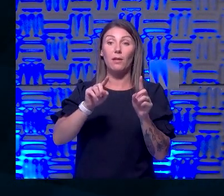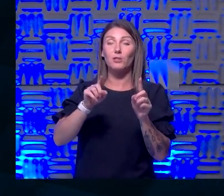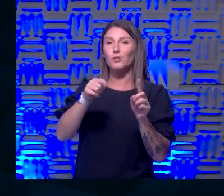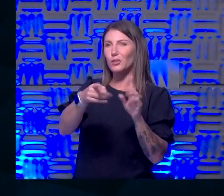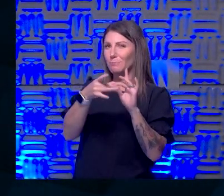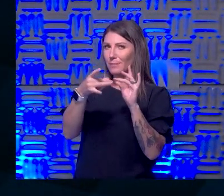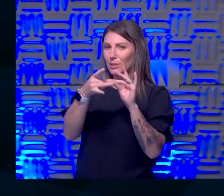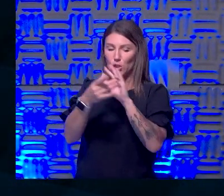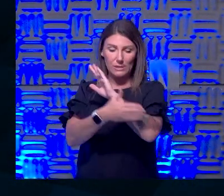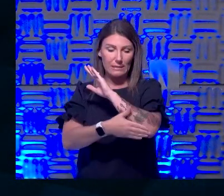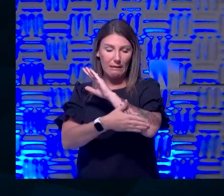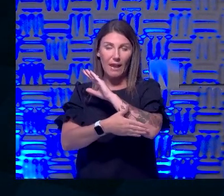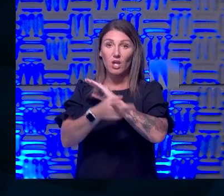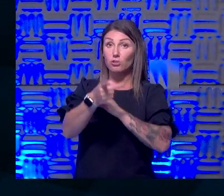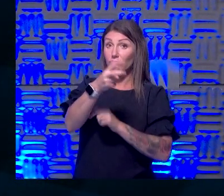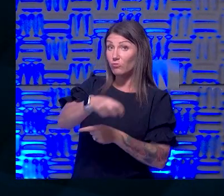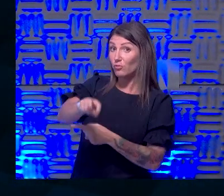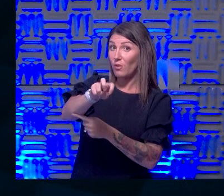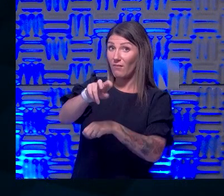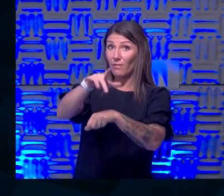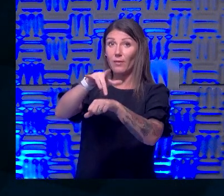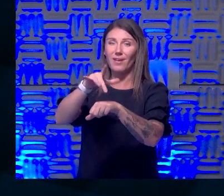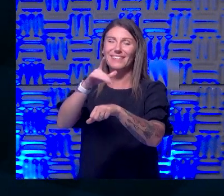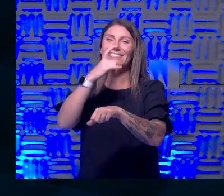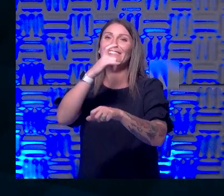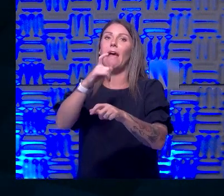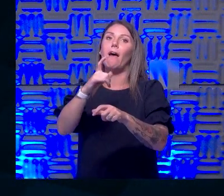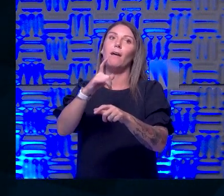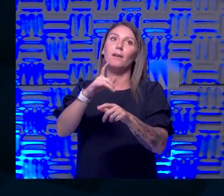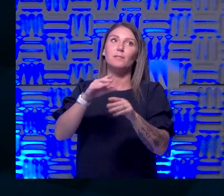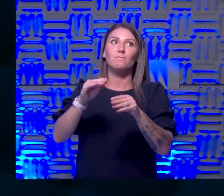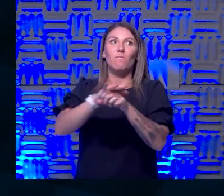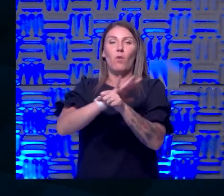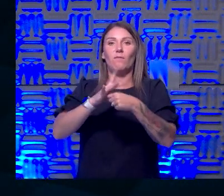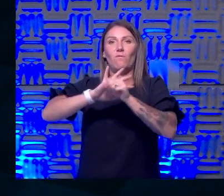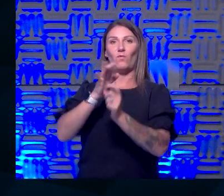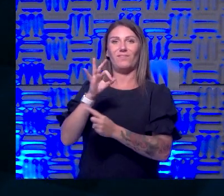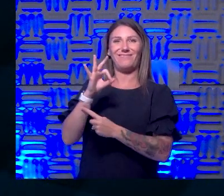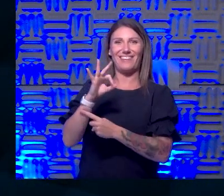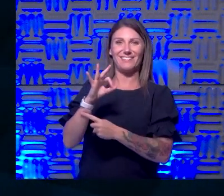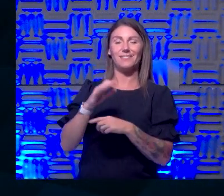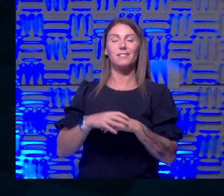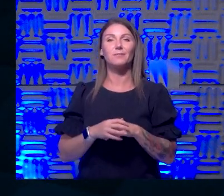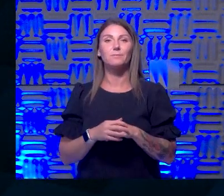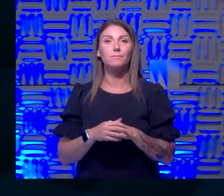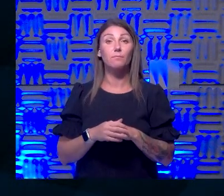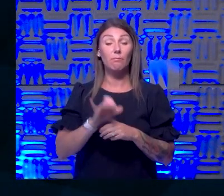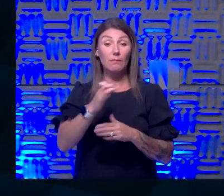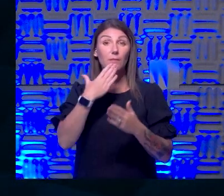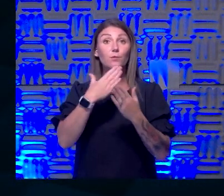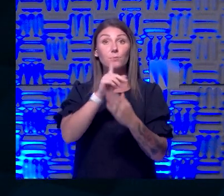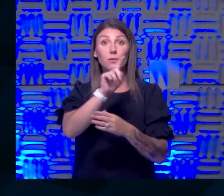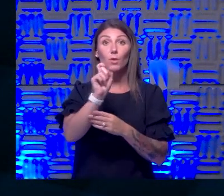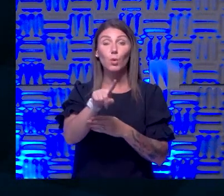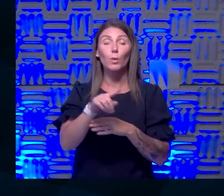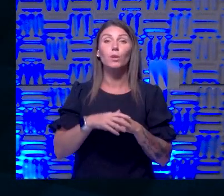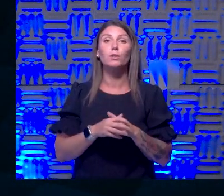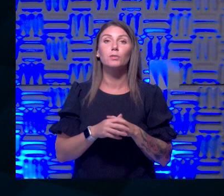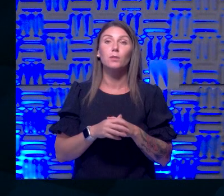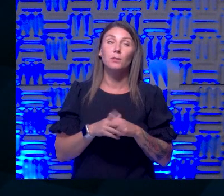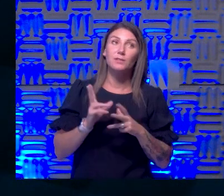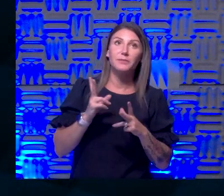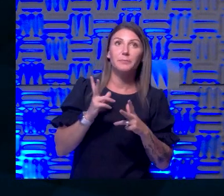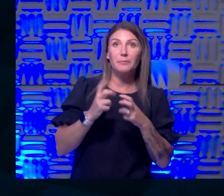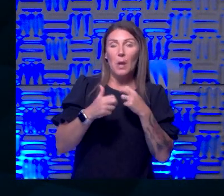the other, she wants to know what you think about that and what advice you have for her. Yeah, that's a good question. Very pragmatic